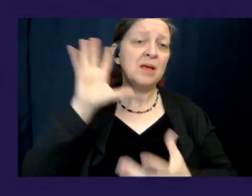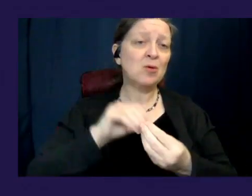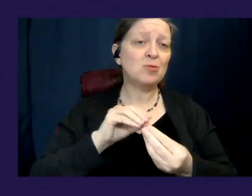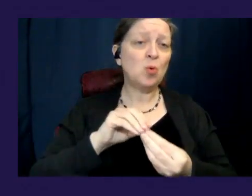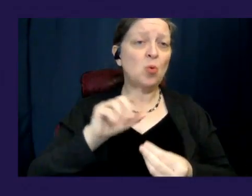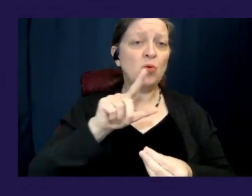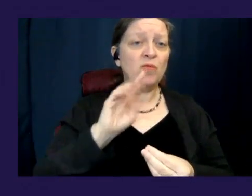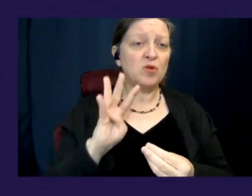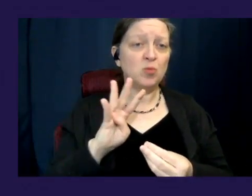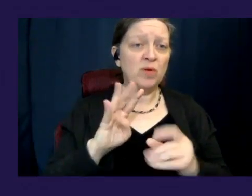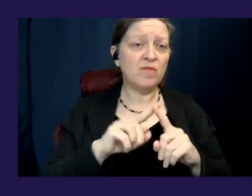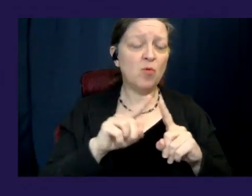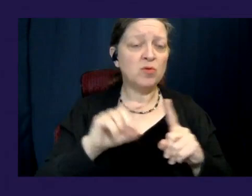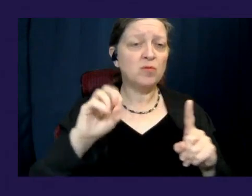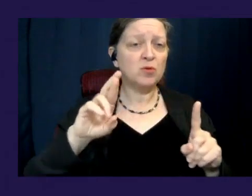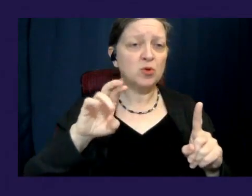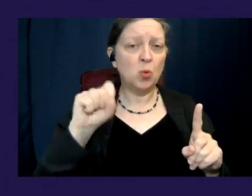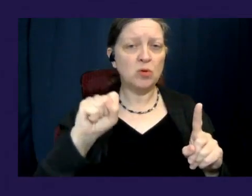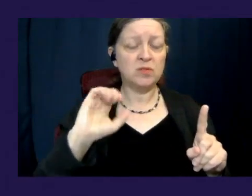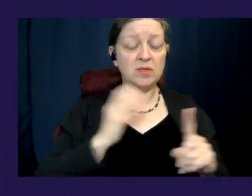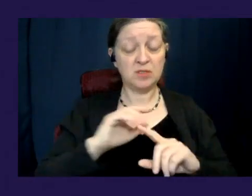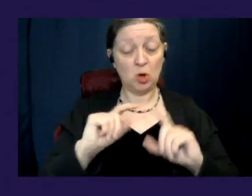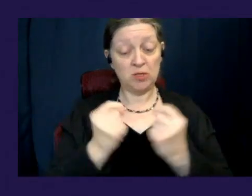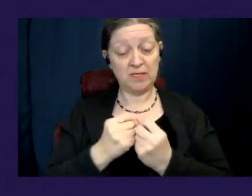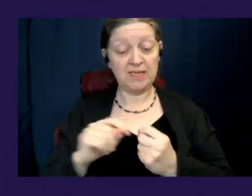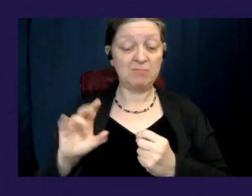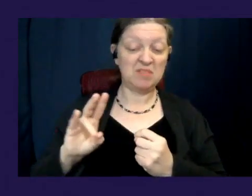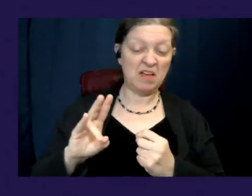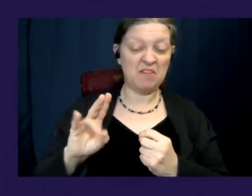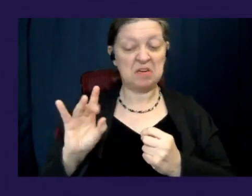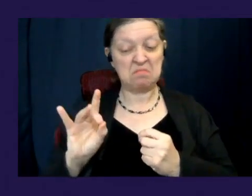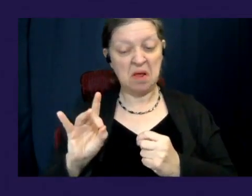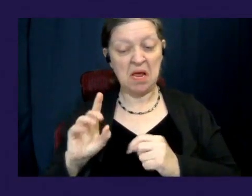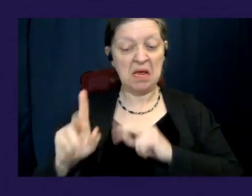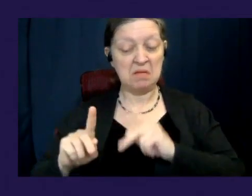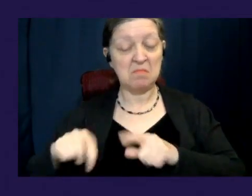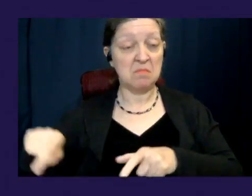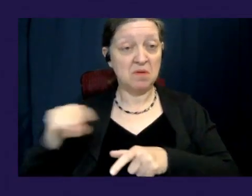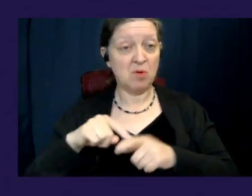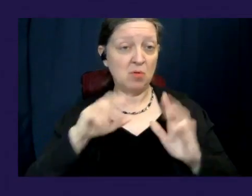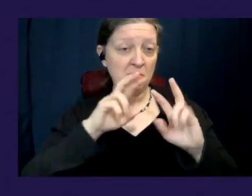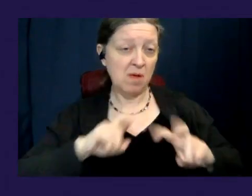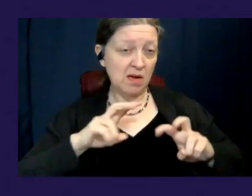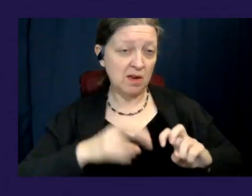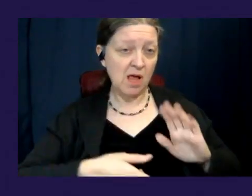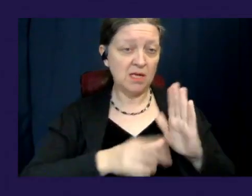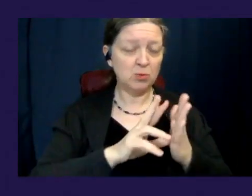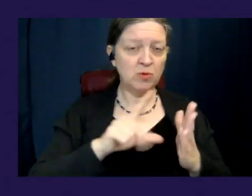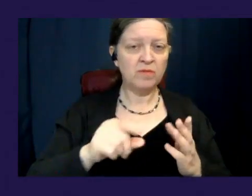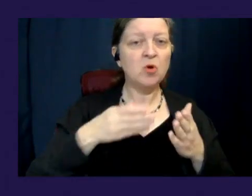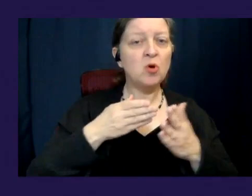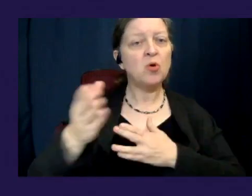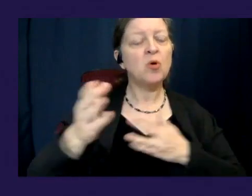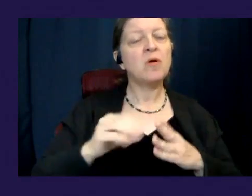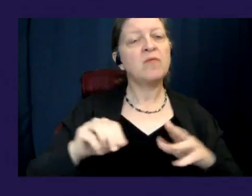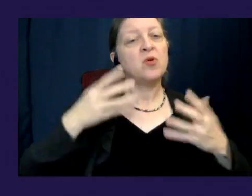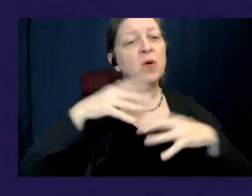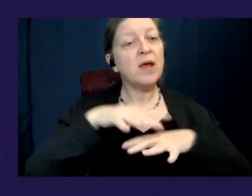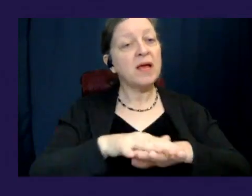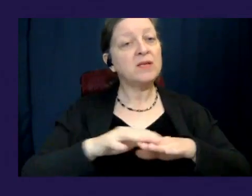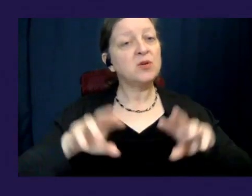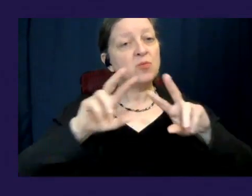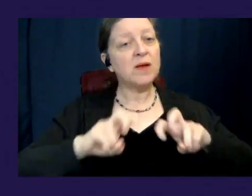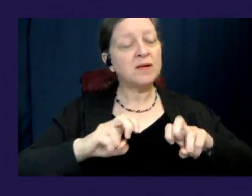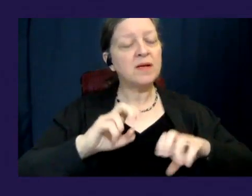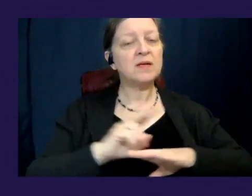analysts review, analyze. And through this process of integrated analysis and really application of the scientific methodology, inference to